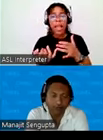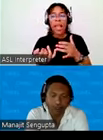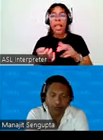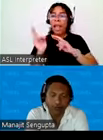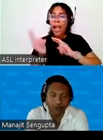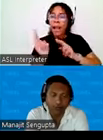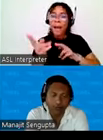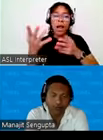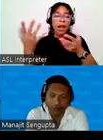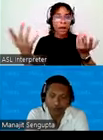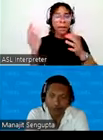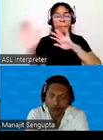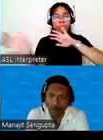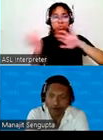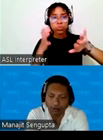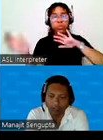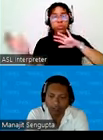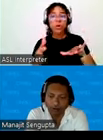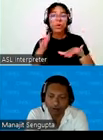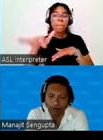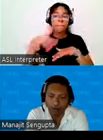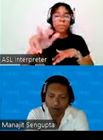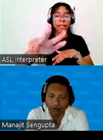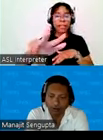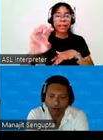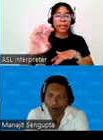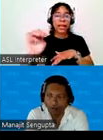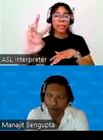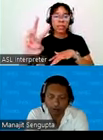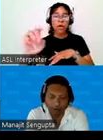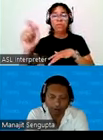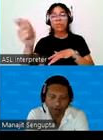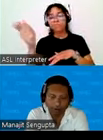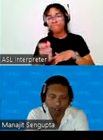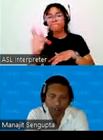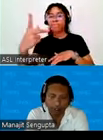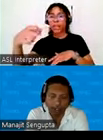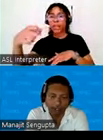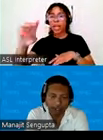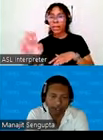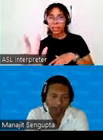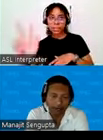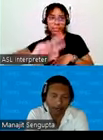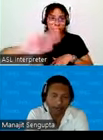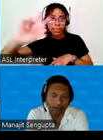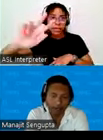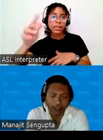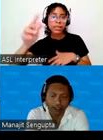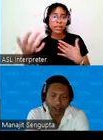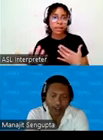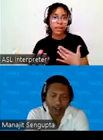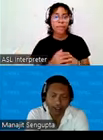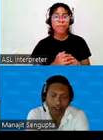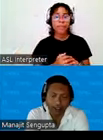megawatts. Of course, as we progress in the study, all of this will be much more refined. And I'd like to